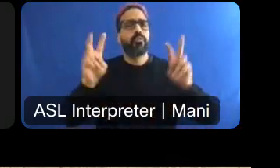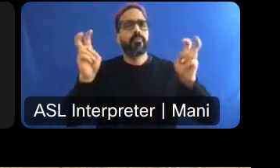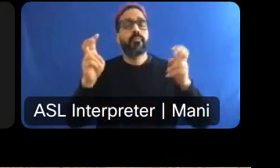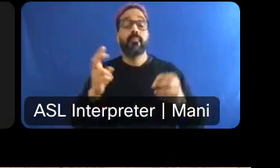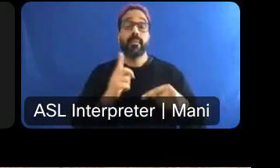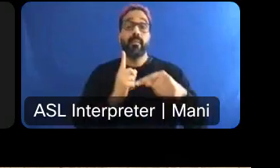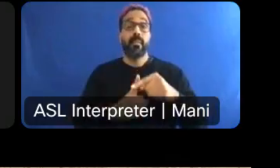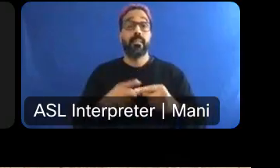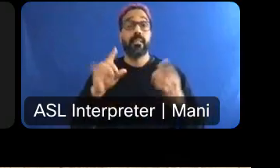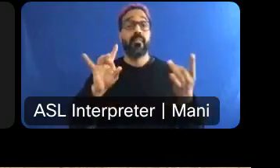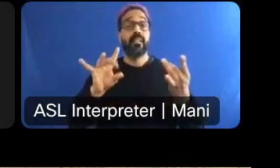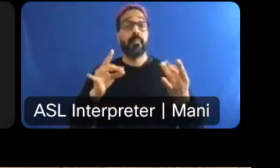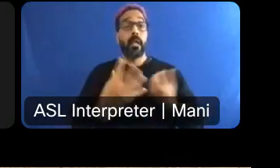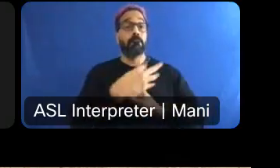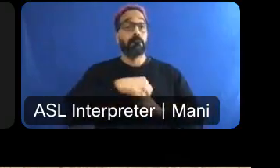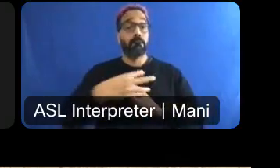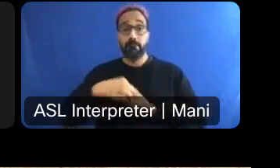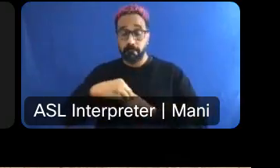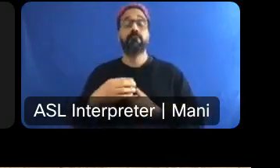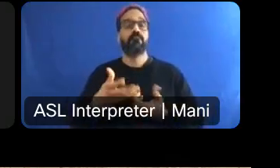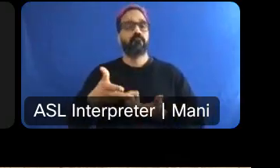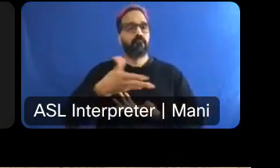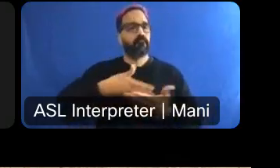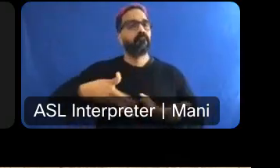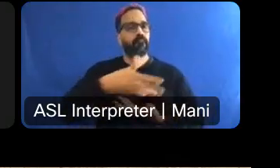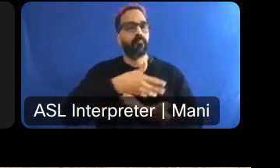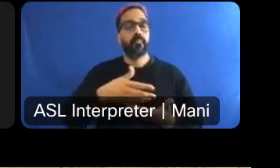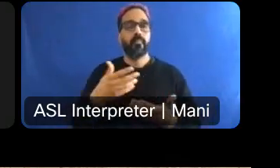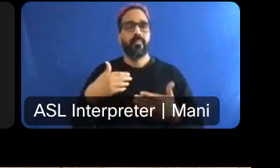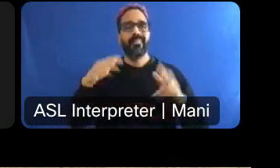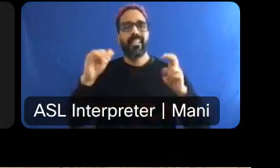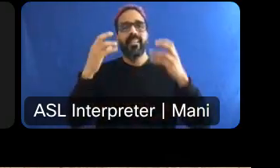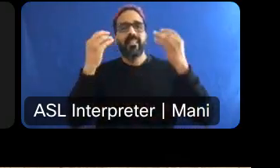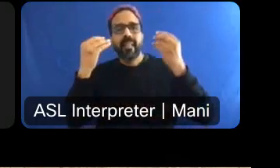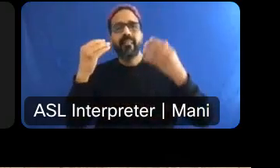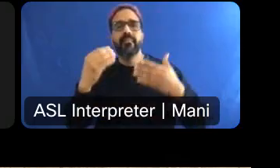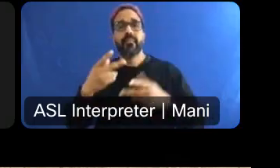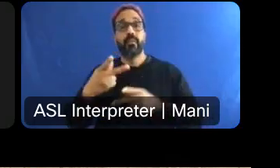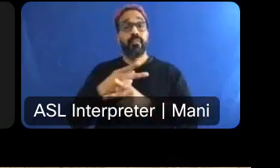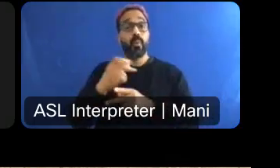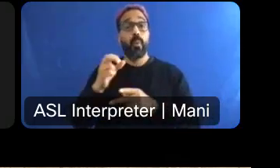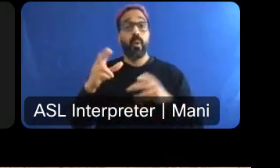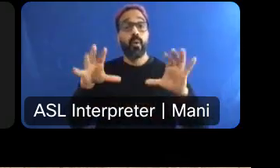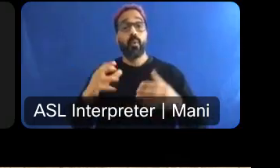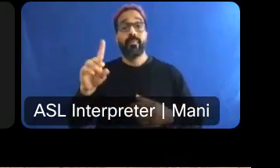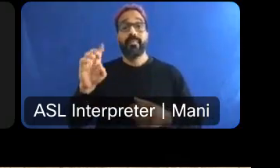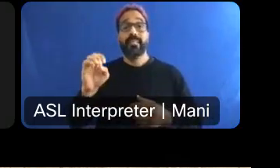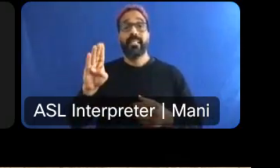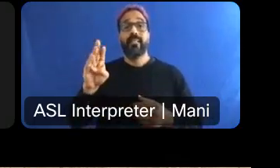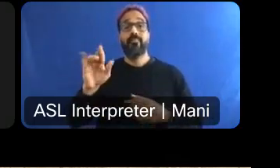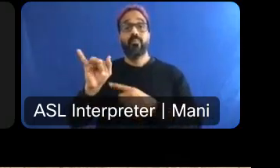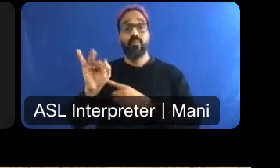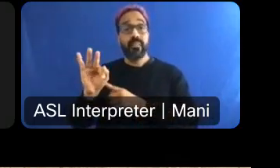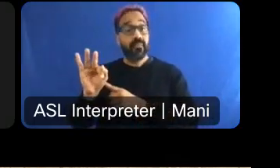of feedback. And so, through reflective supervision or group debriefings, this can take place after an event